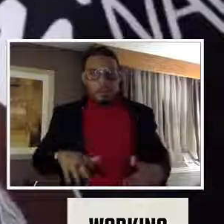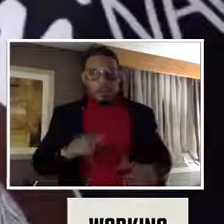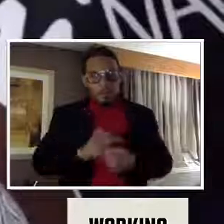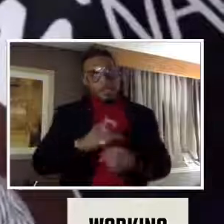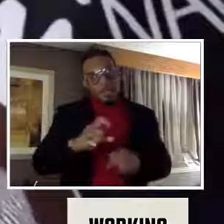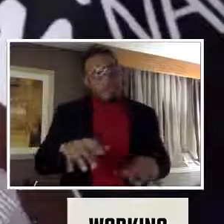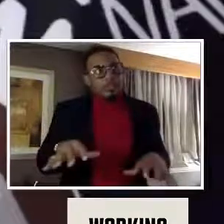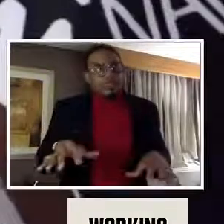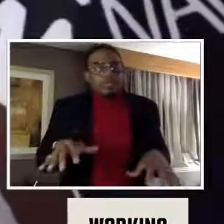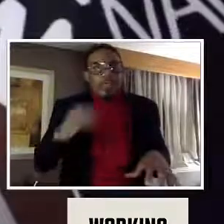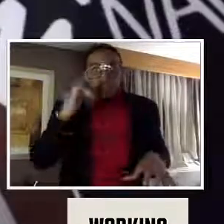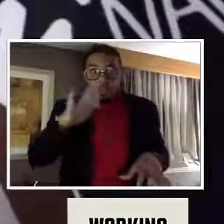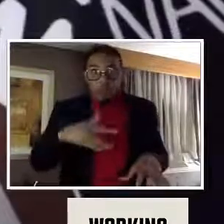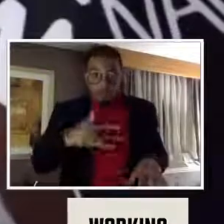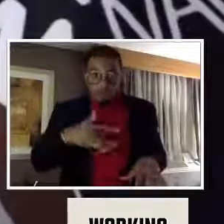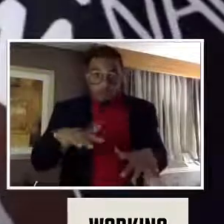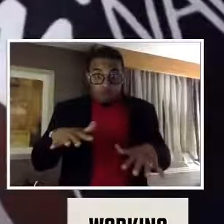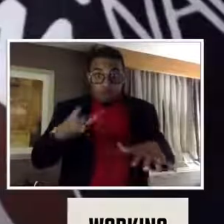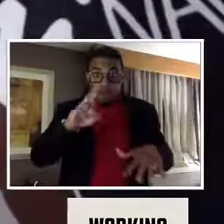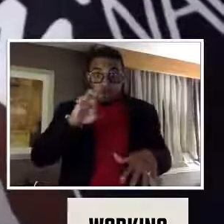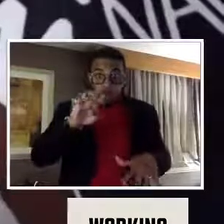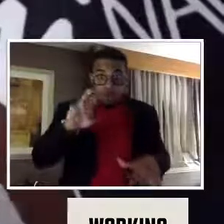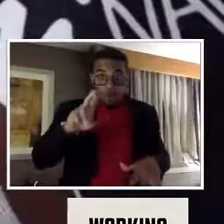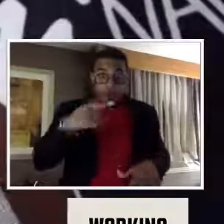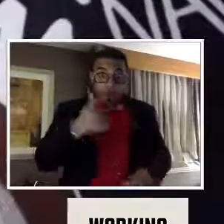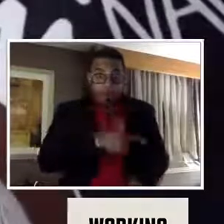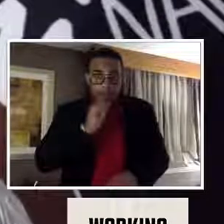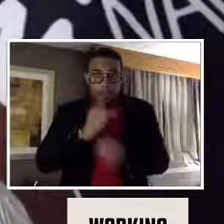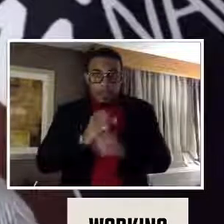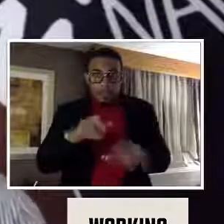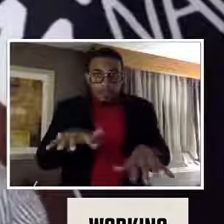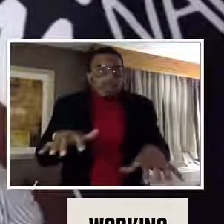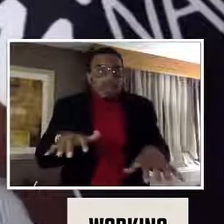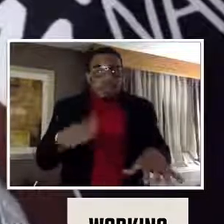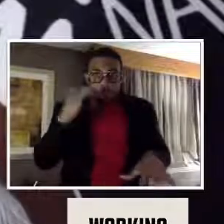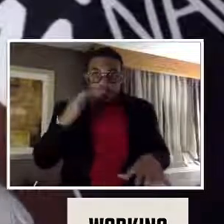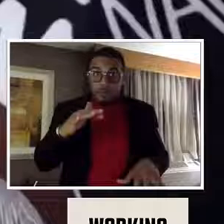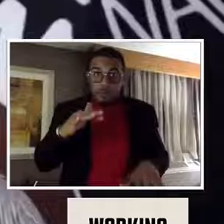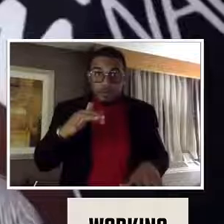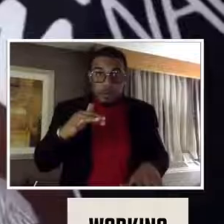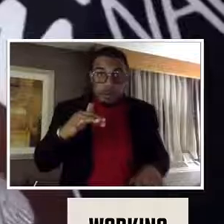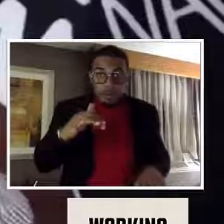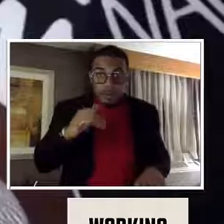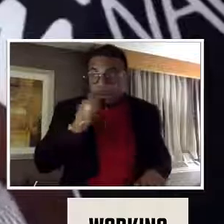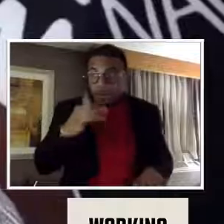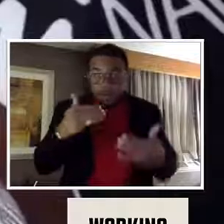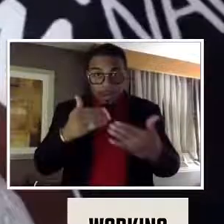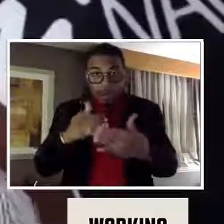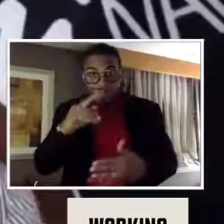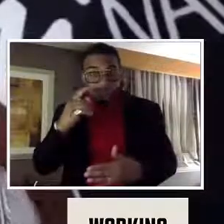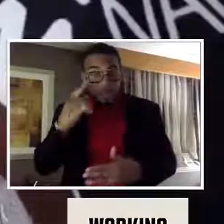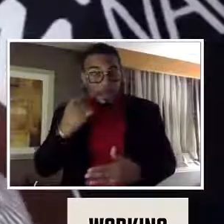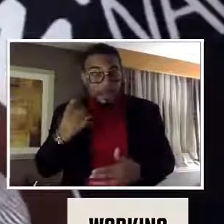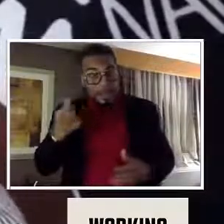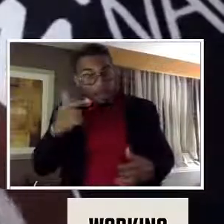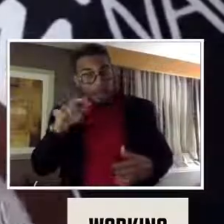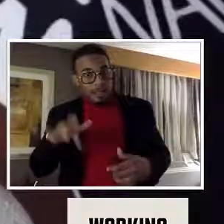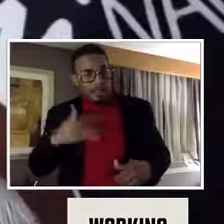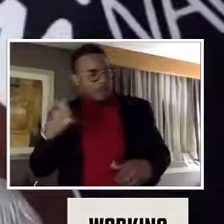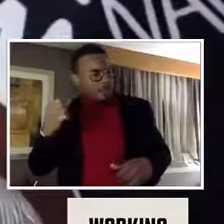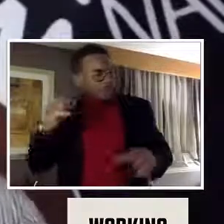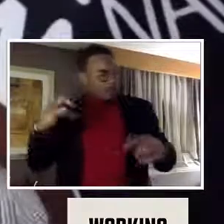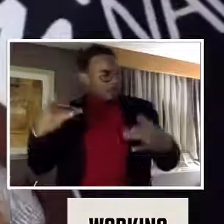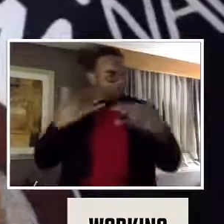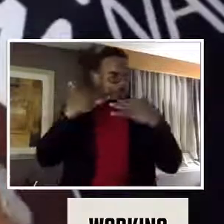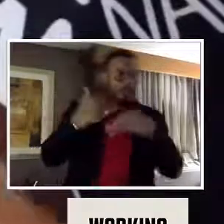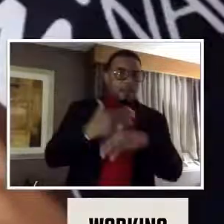make you tense up. If you felt a rubber bullet, that'll make you tense up. If you've been anywhere near tear gas and you felt the effects